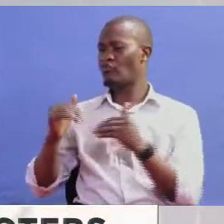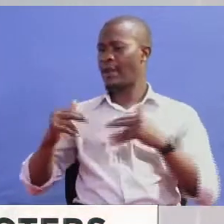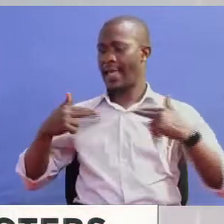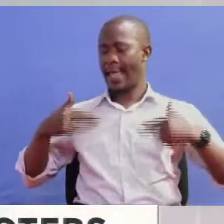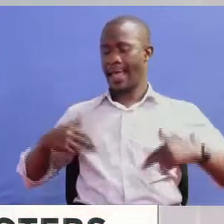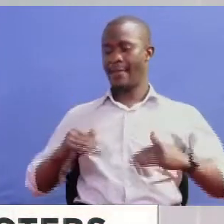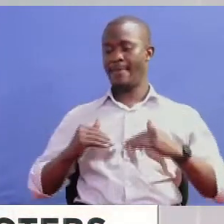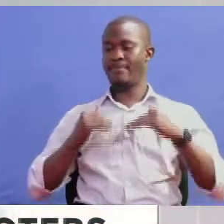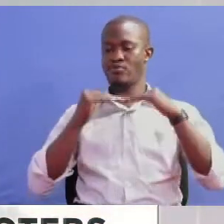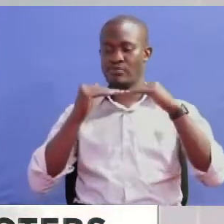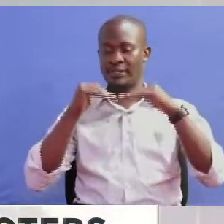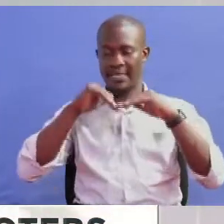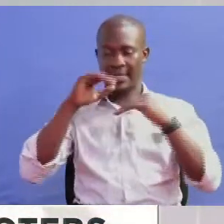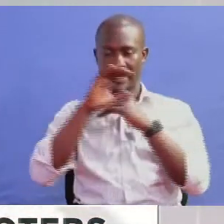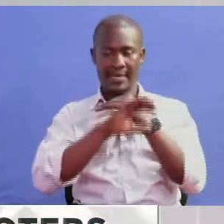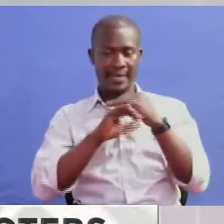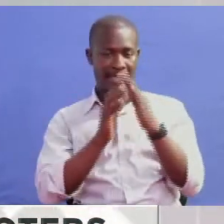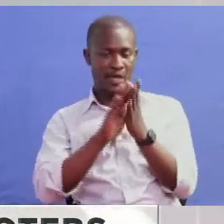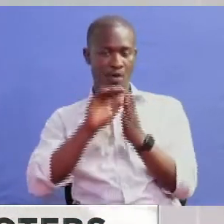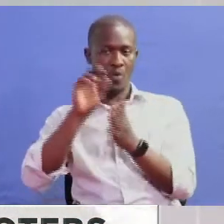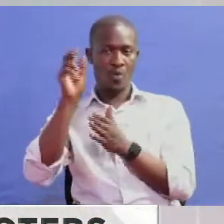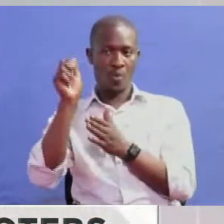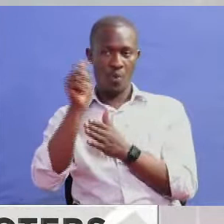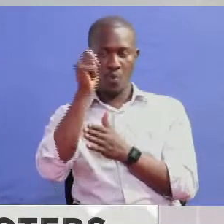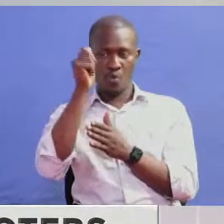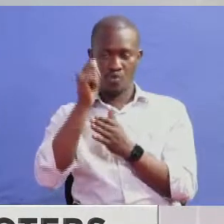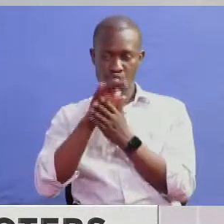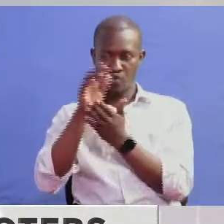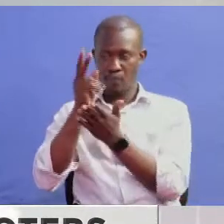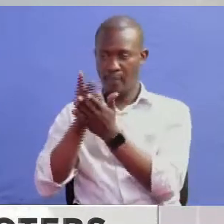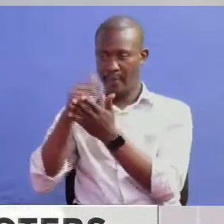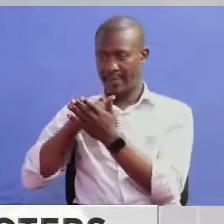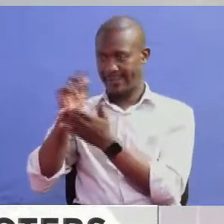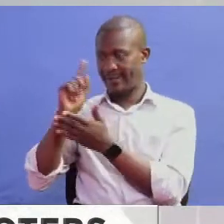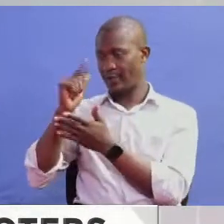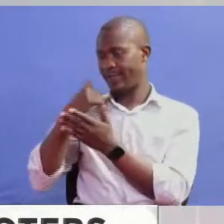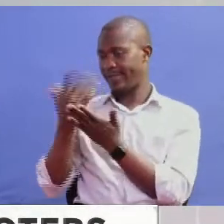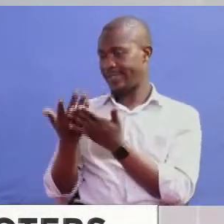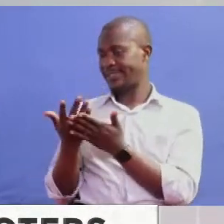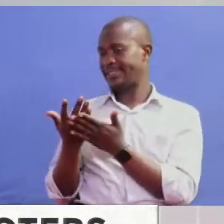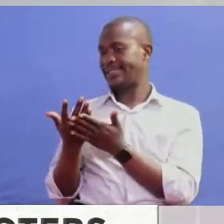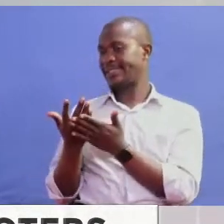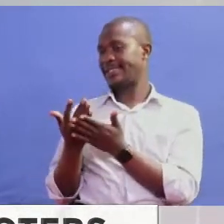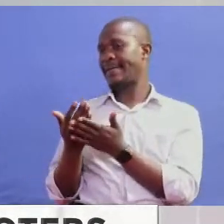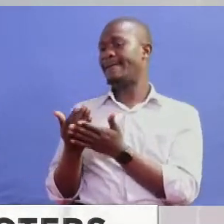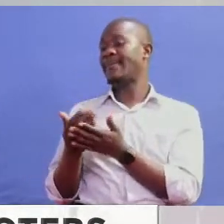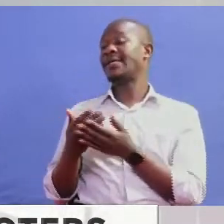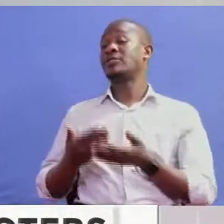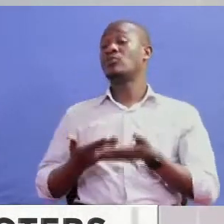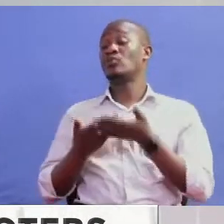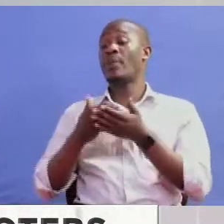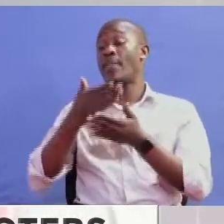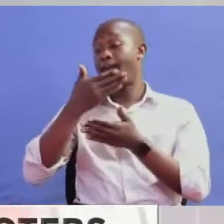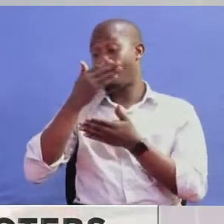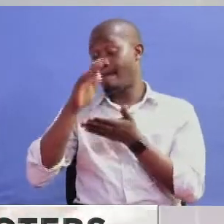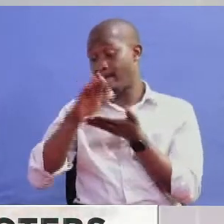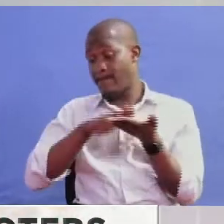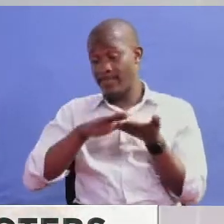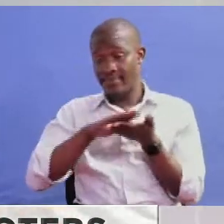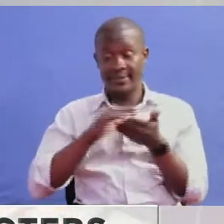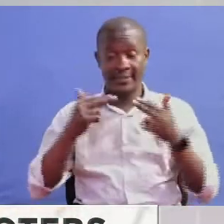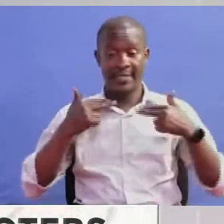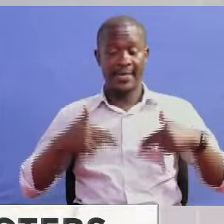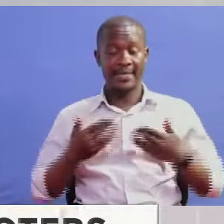the country at Uhuru Park, Nairobi. The community health promoters are to deliver basic healthcare services to